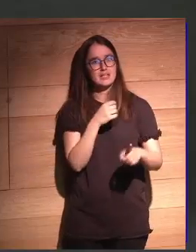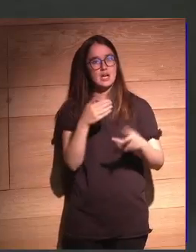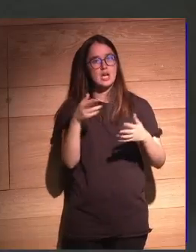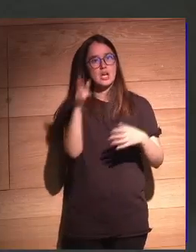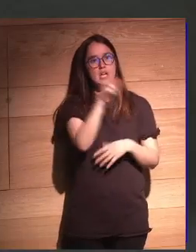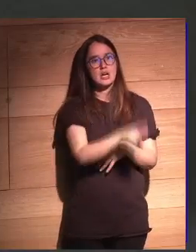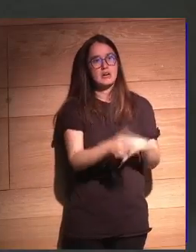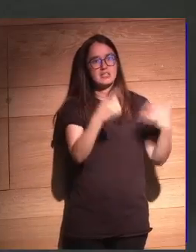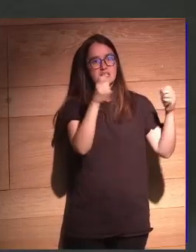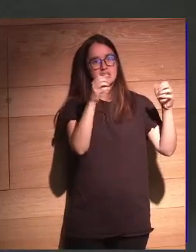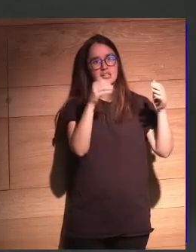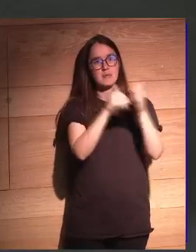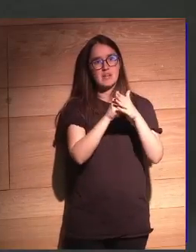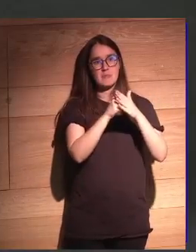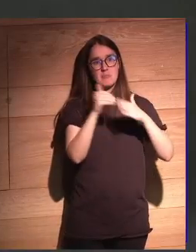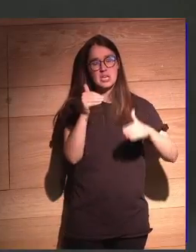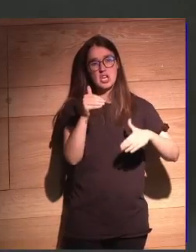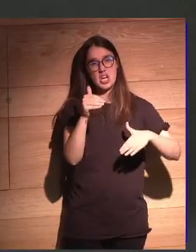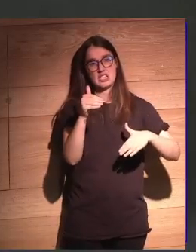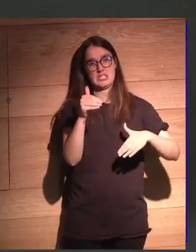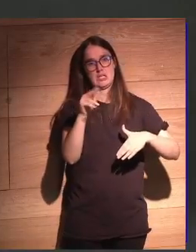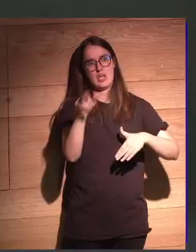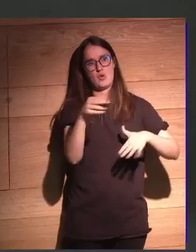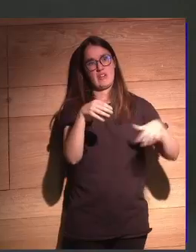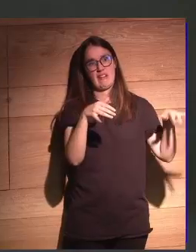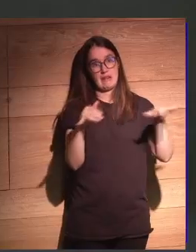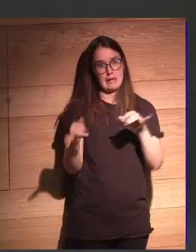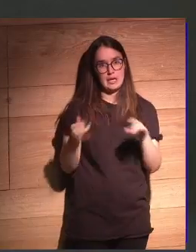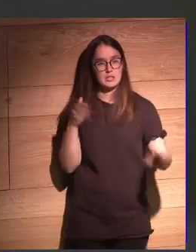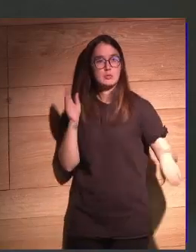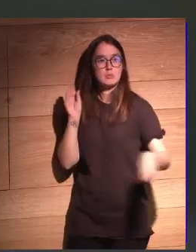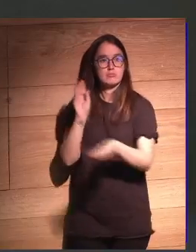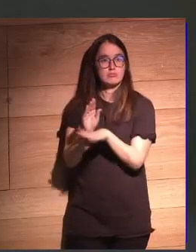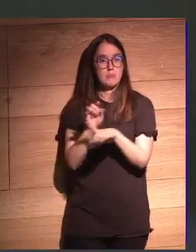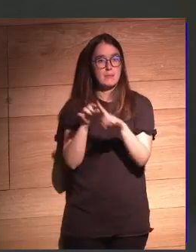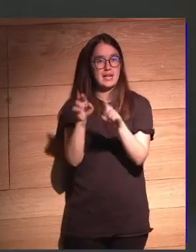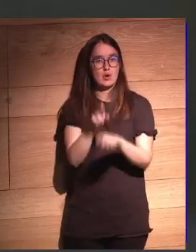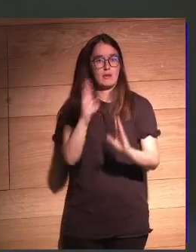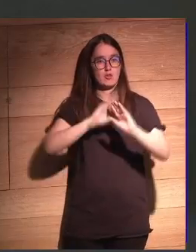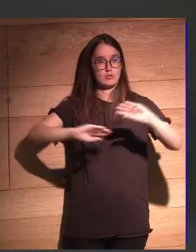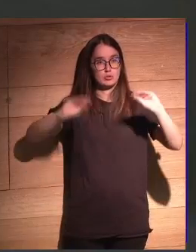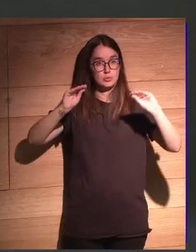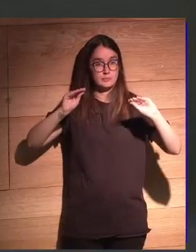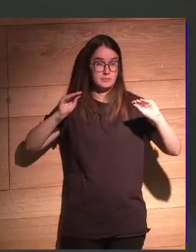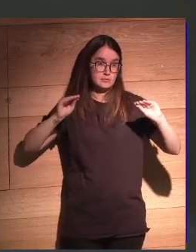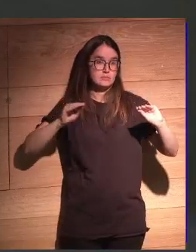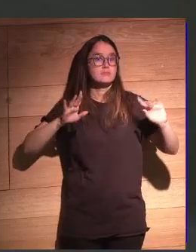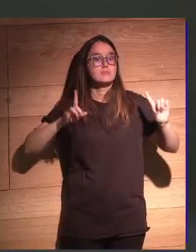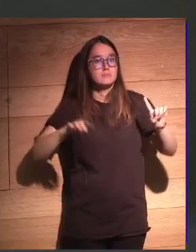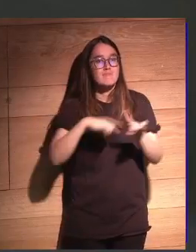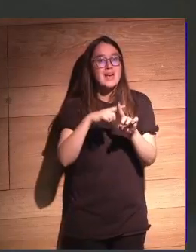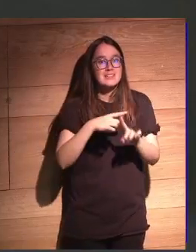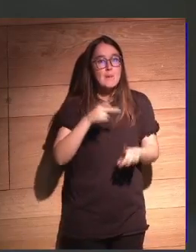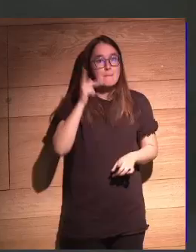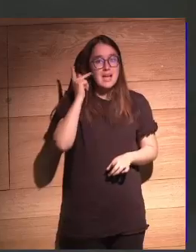in Spain we will not recover 60,000 million euros that we have invested in there to